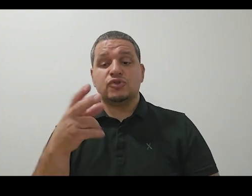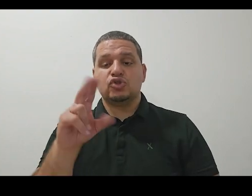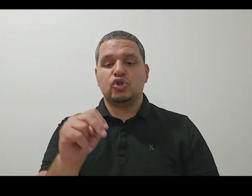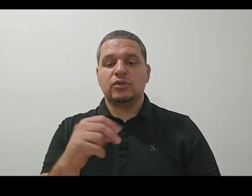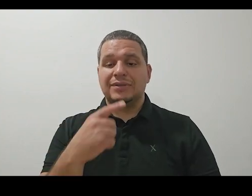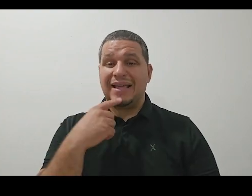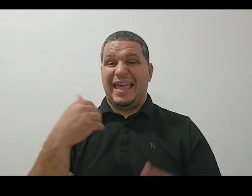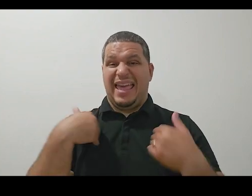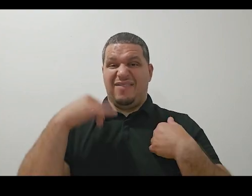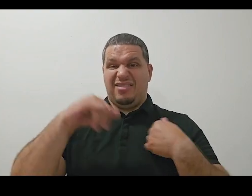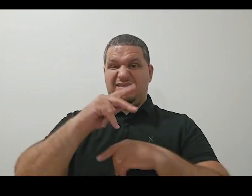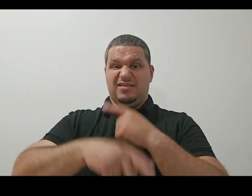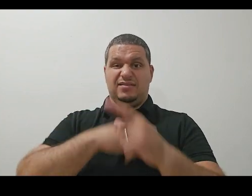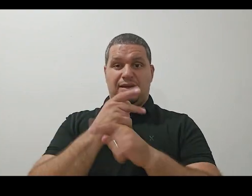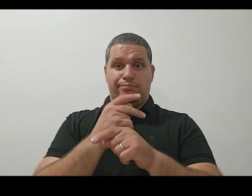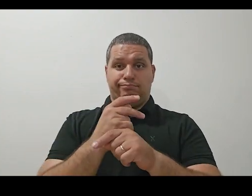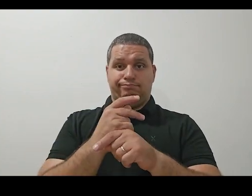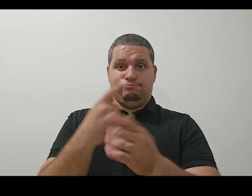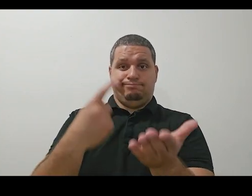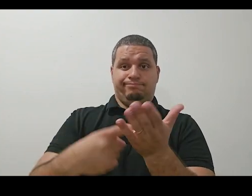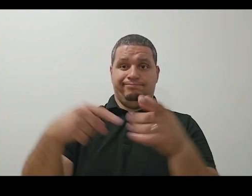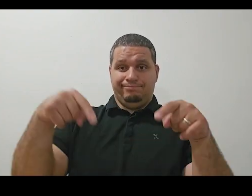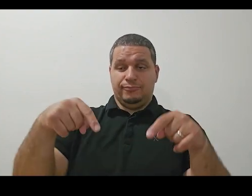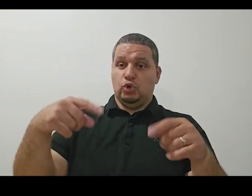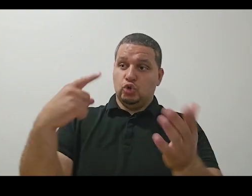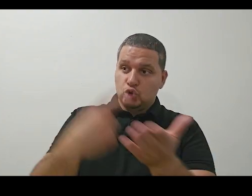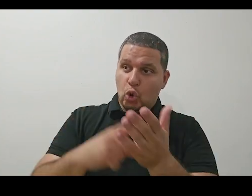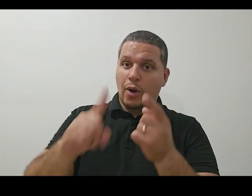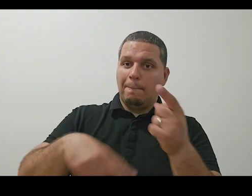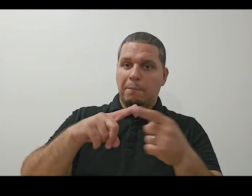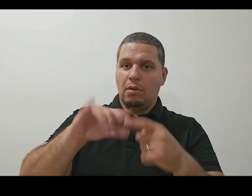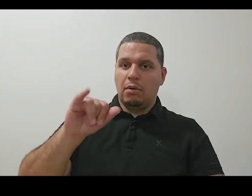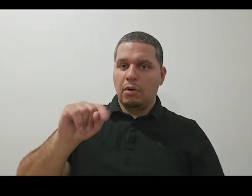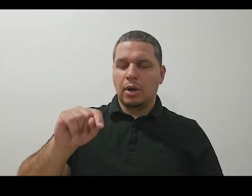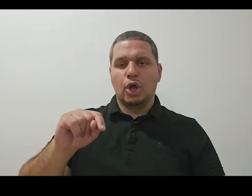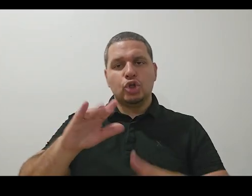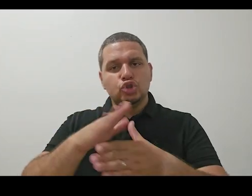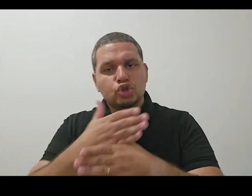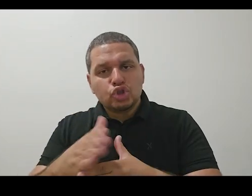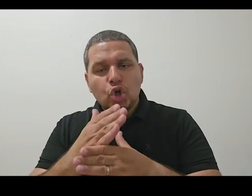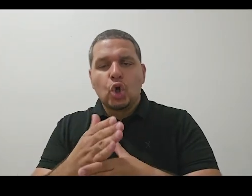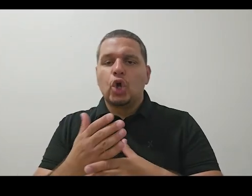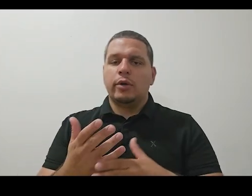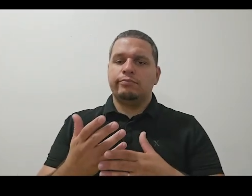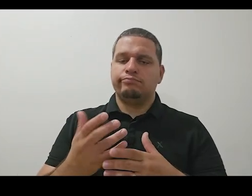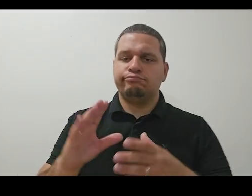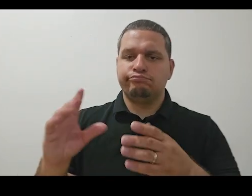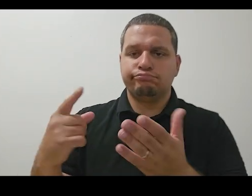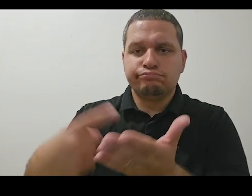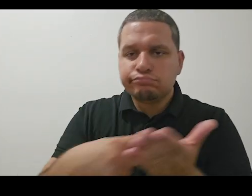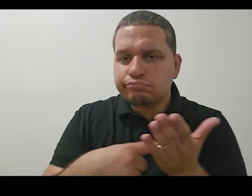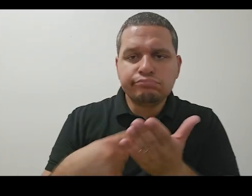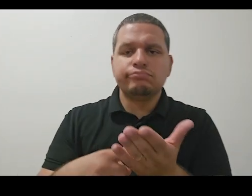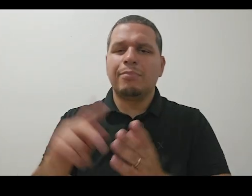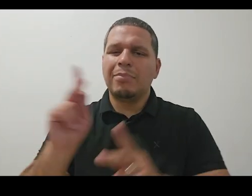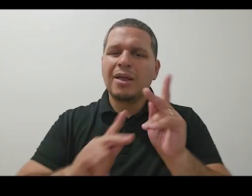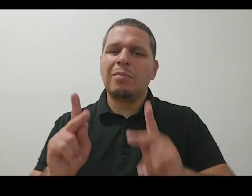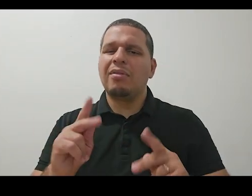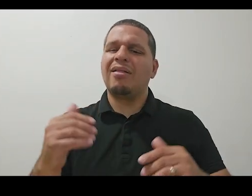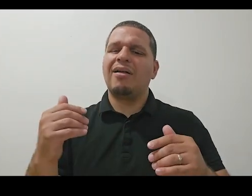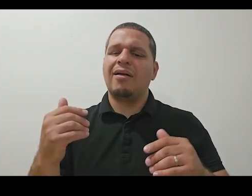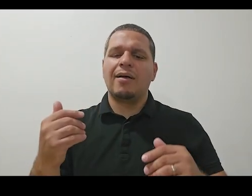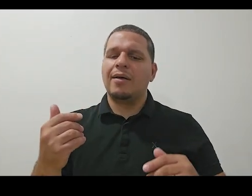is having forums like this, talking about this, sharing.